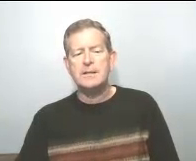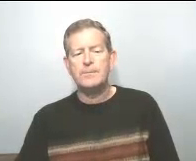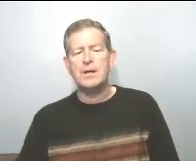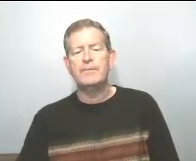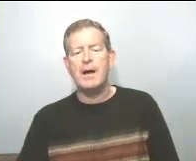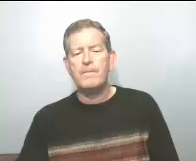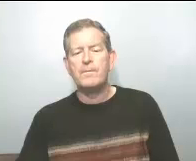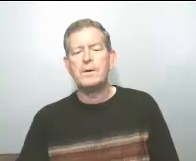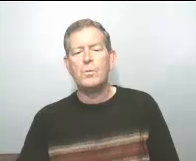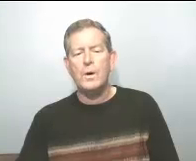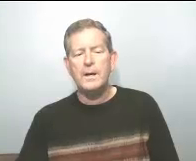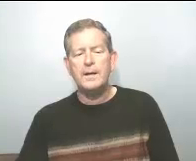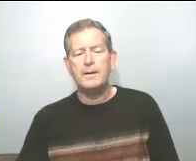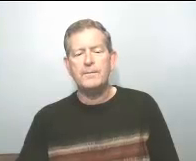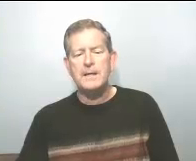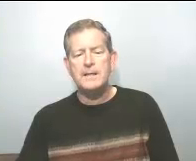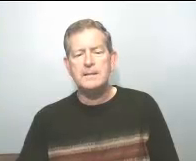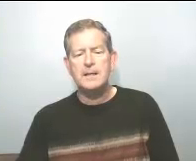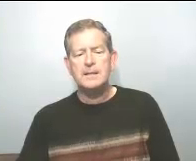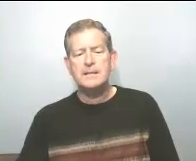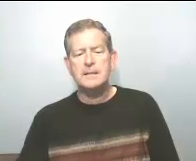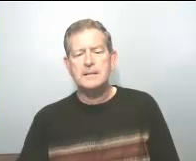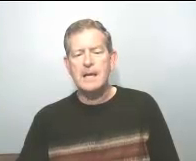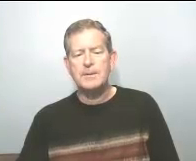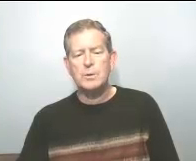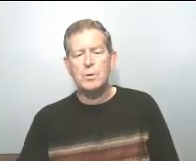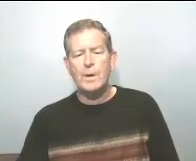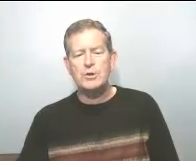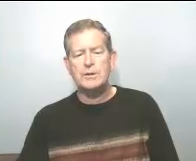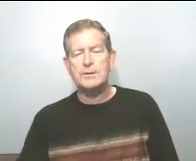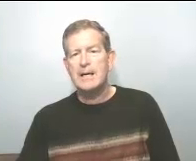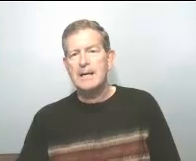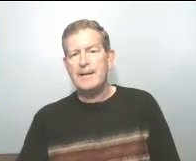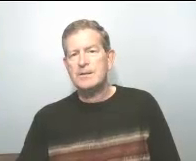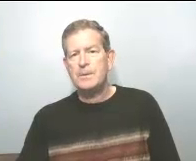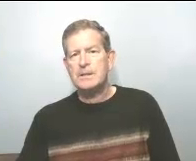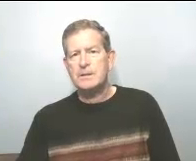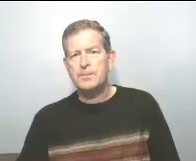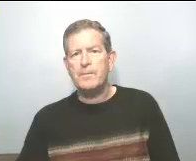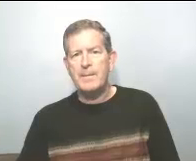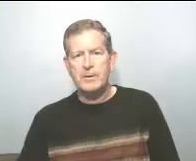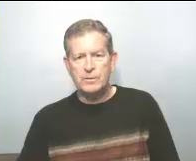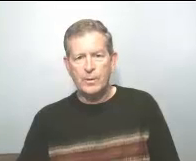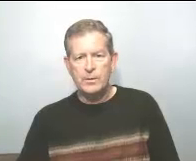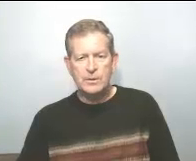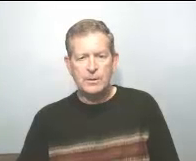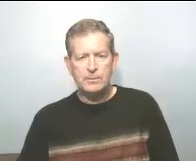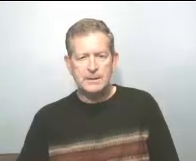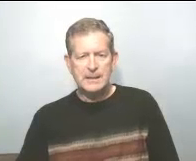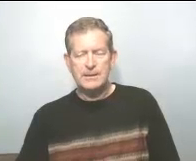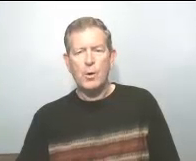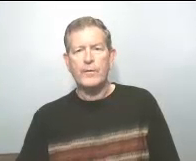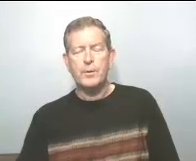the subject of every one of these statements or questions. And that's simply to simplify matters for you so